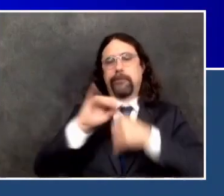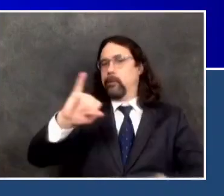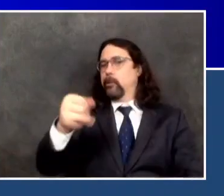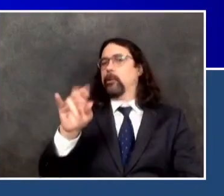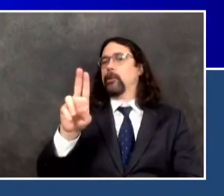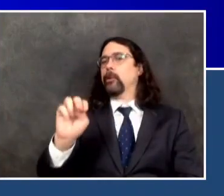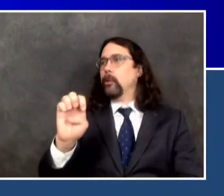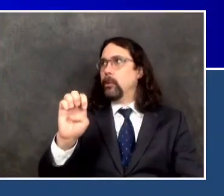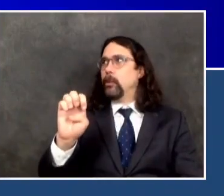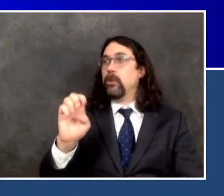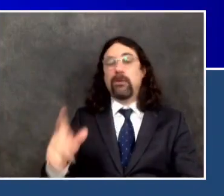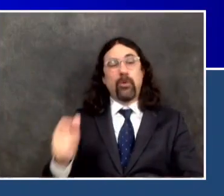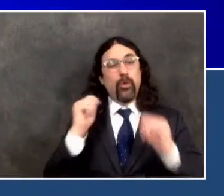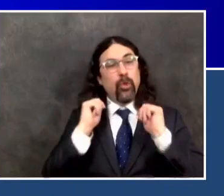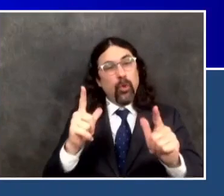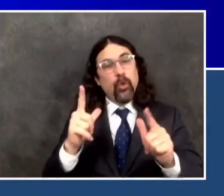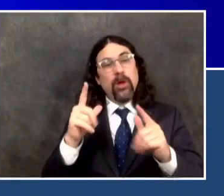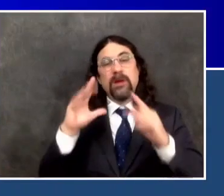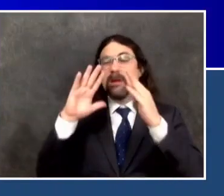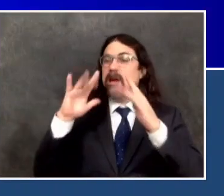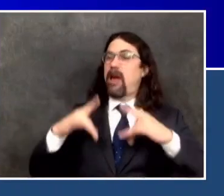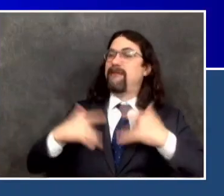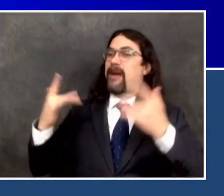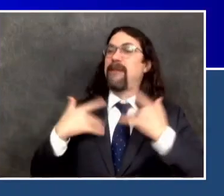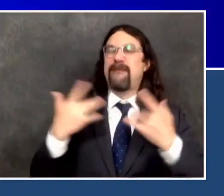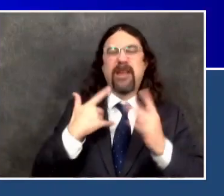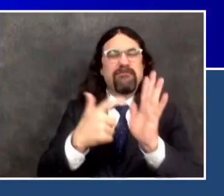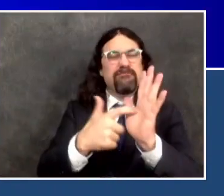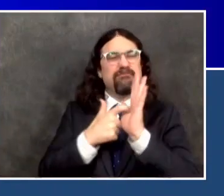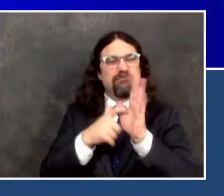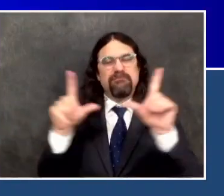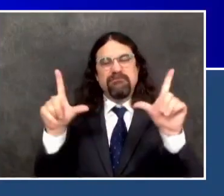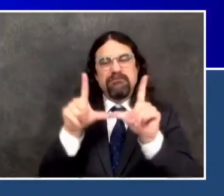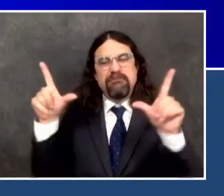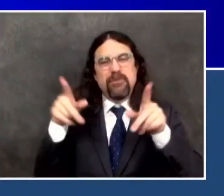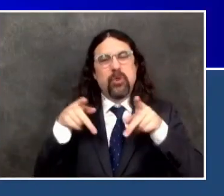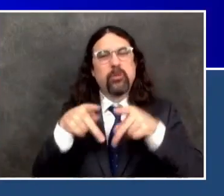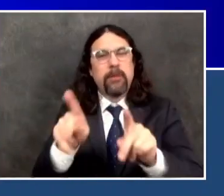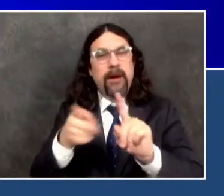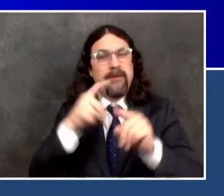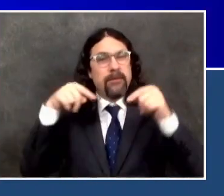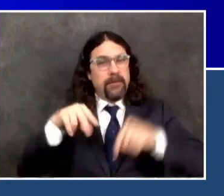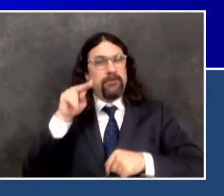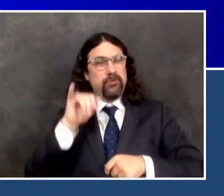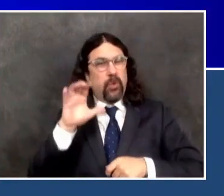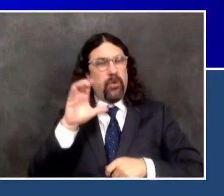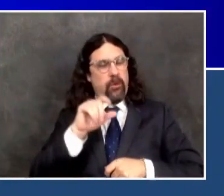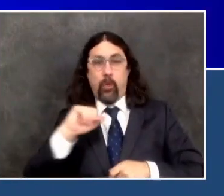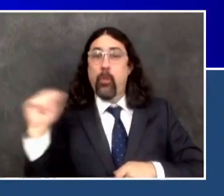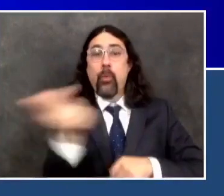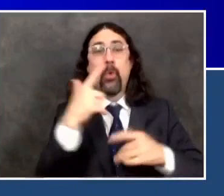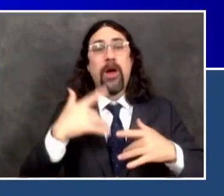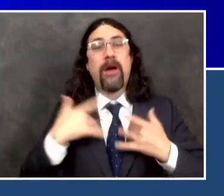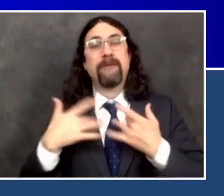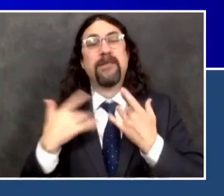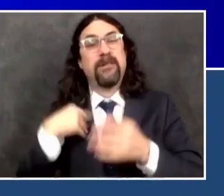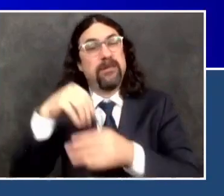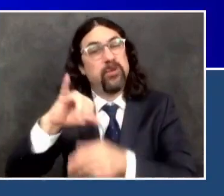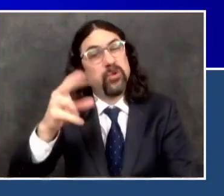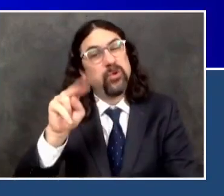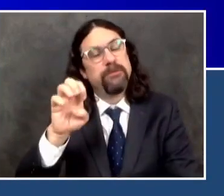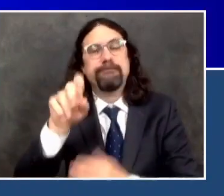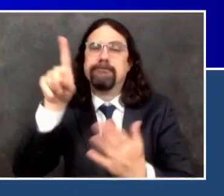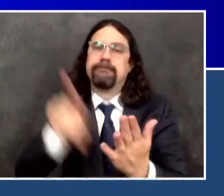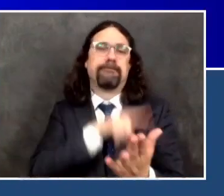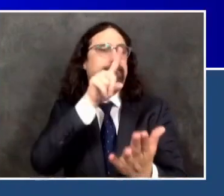It's not a happy announcement, but it's one we have to make. And look, a lot of these events will be postponed. I want to be clear.